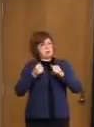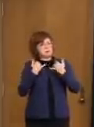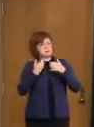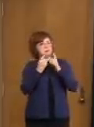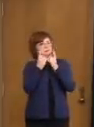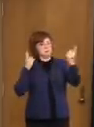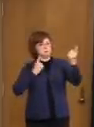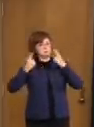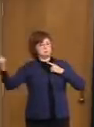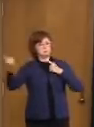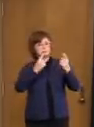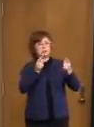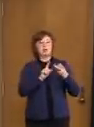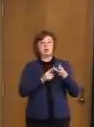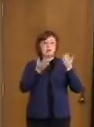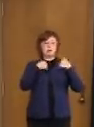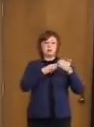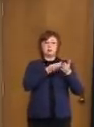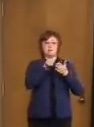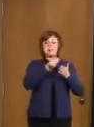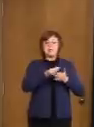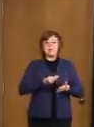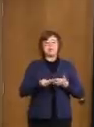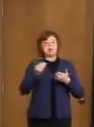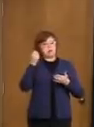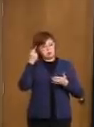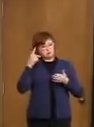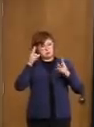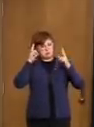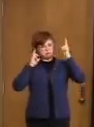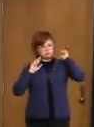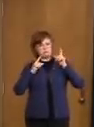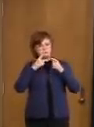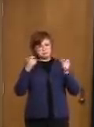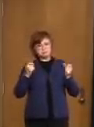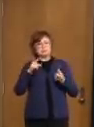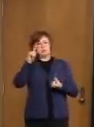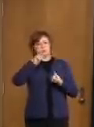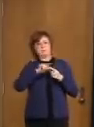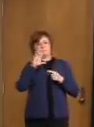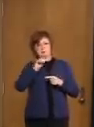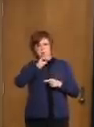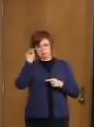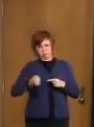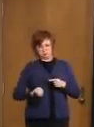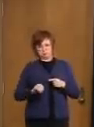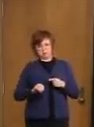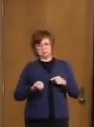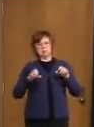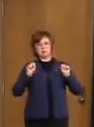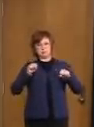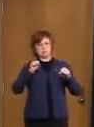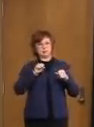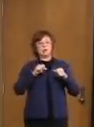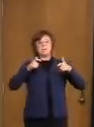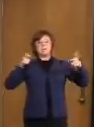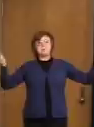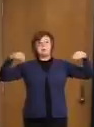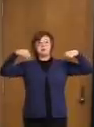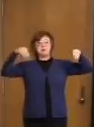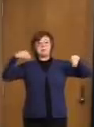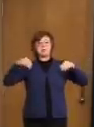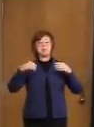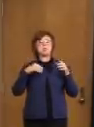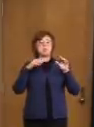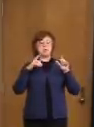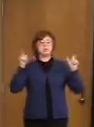and personal services are operating at a reduced capacity of 50%, and large retail locations are